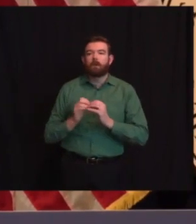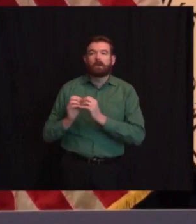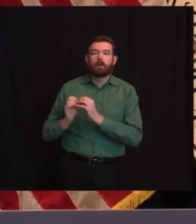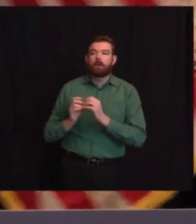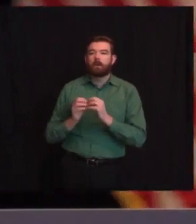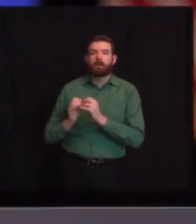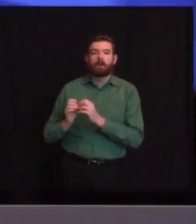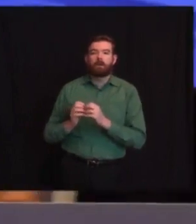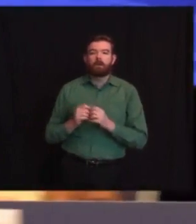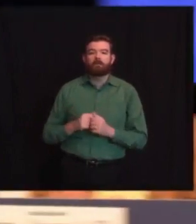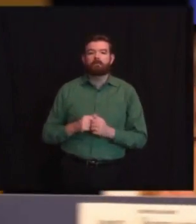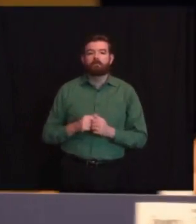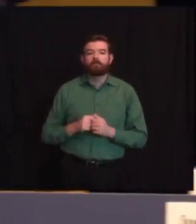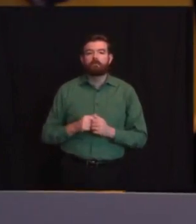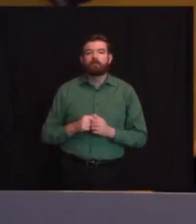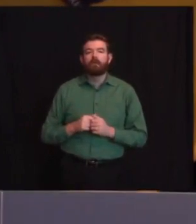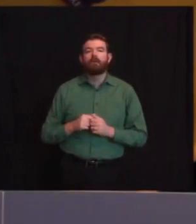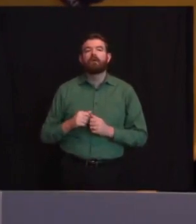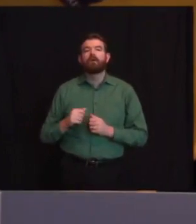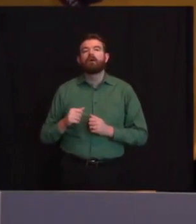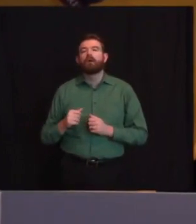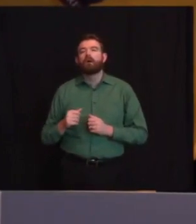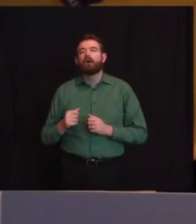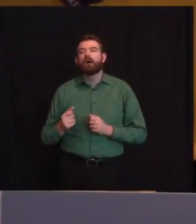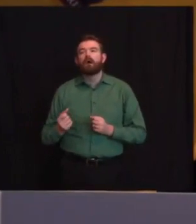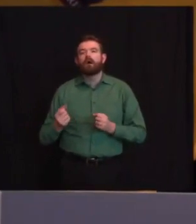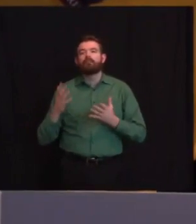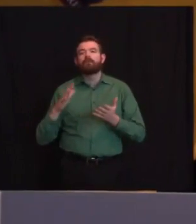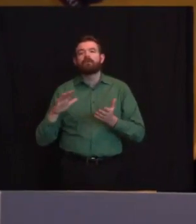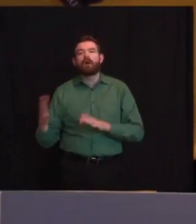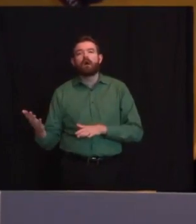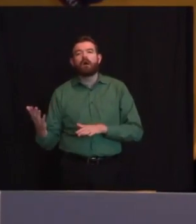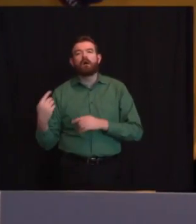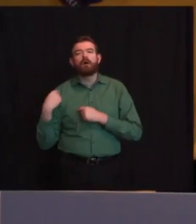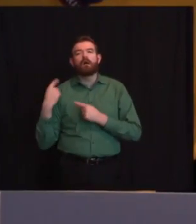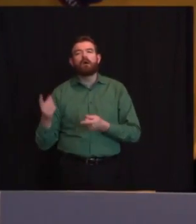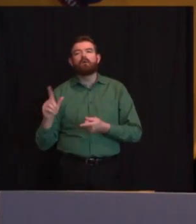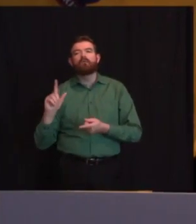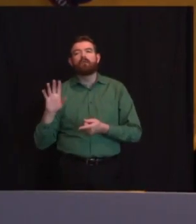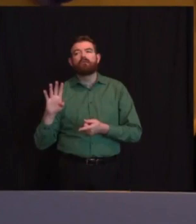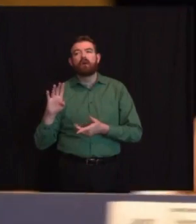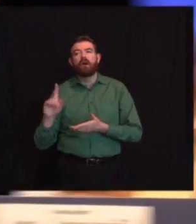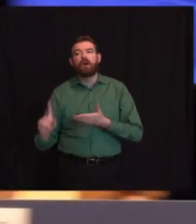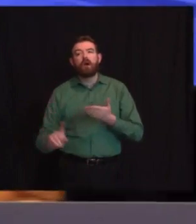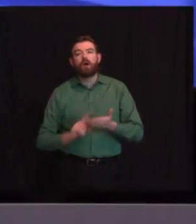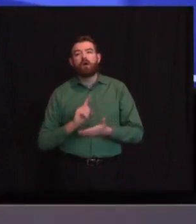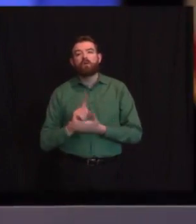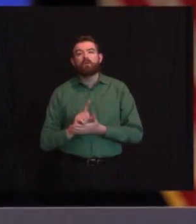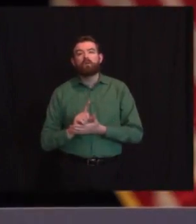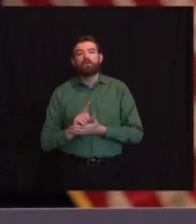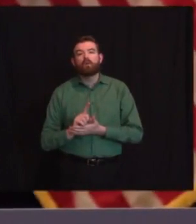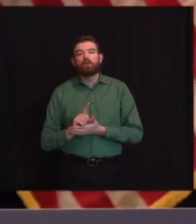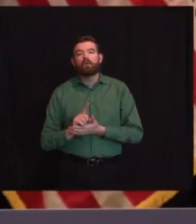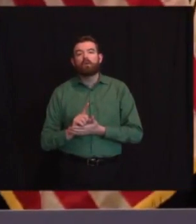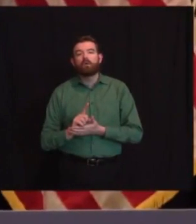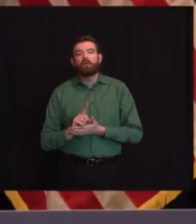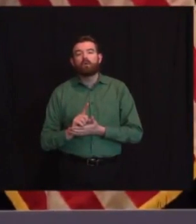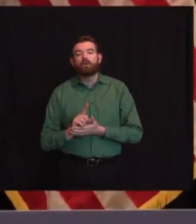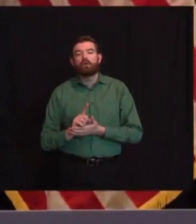of deaths associated with long-term care clusters or outbreaks. Thank you. Charlie, good